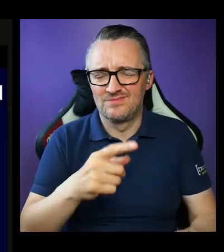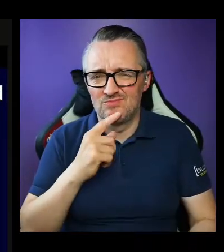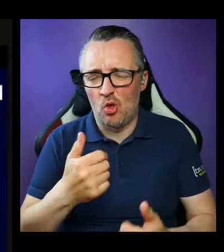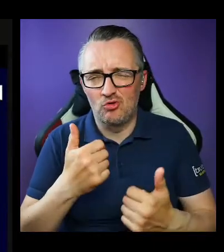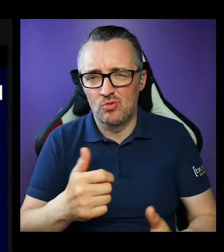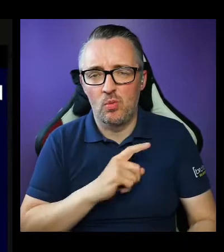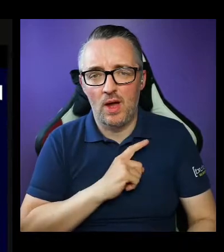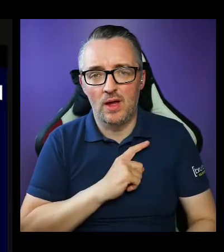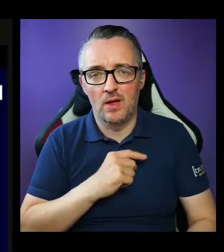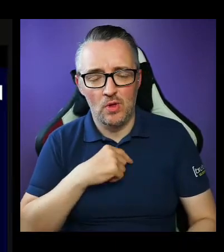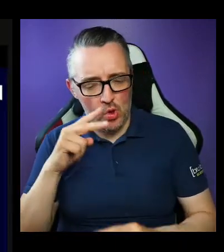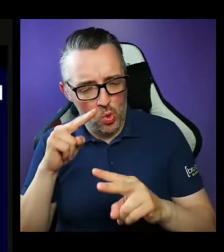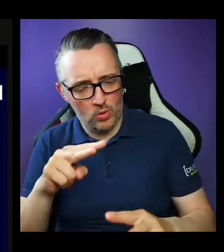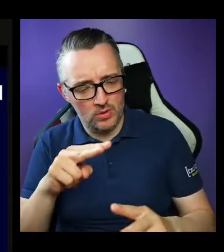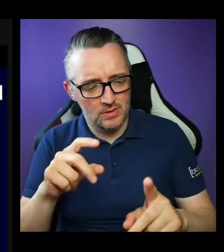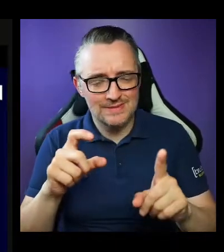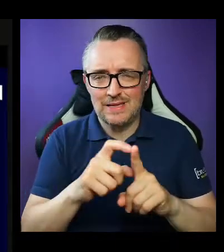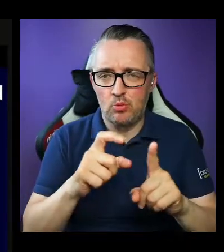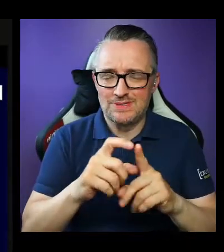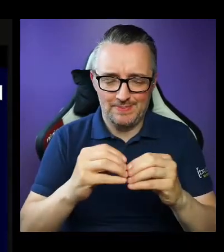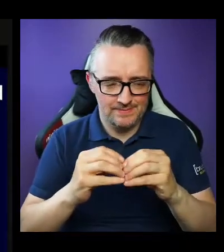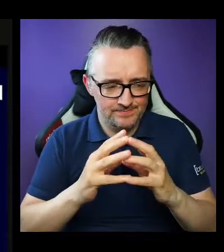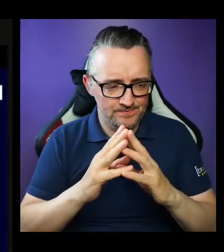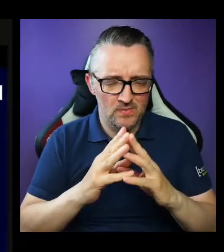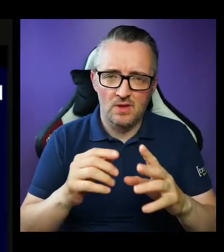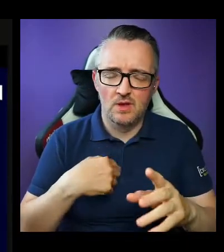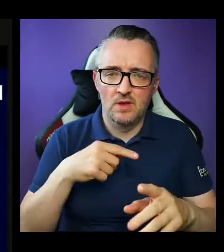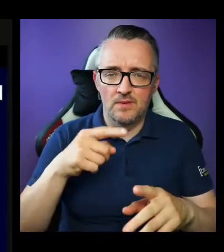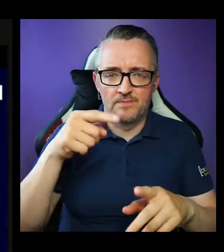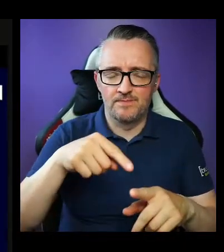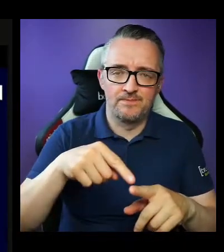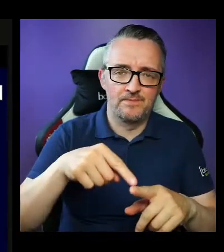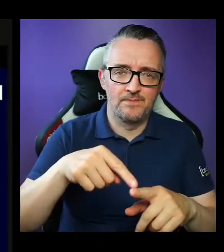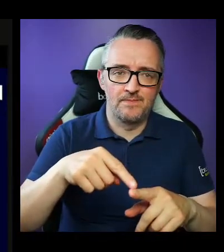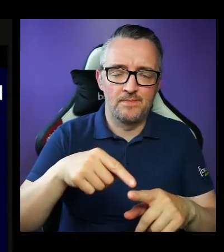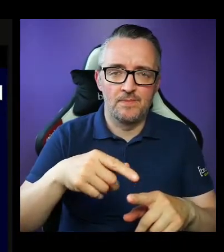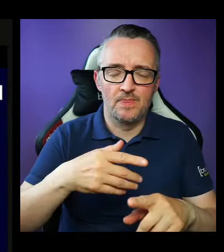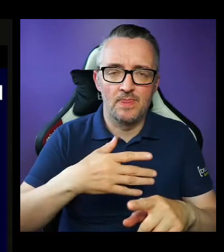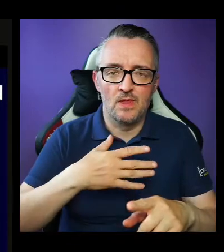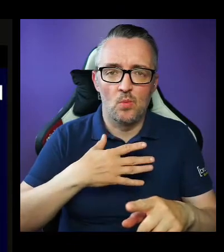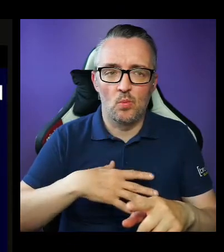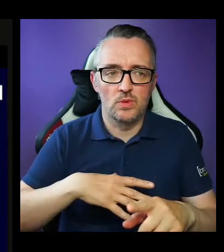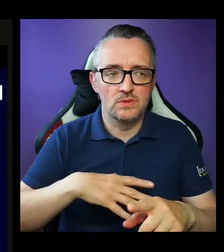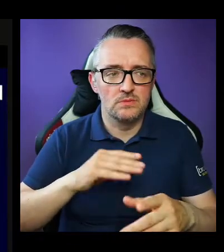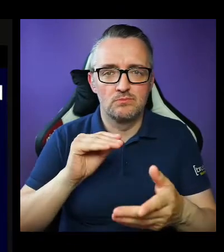us looking at DynamoDB was really to put some of our